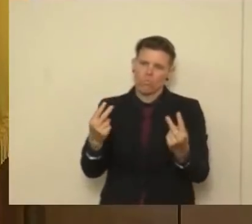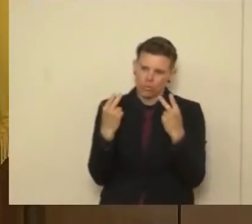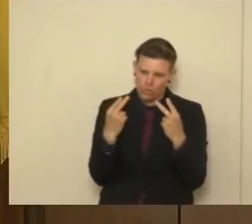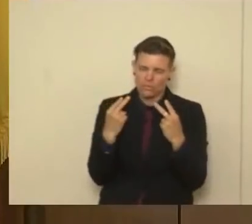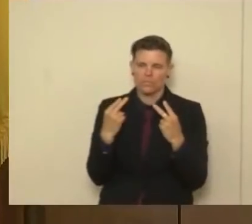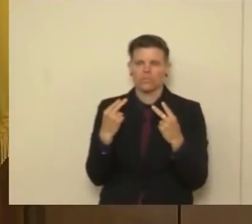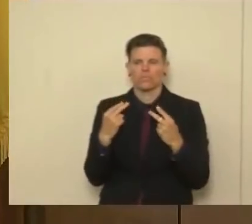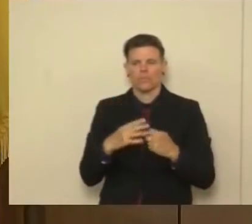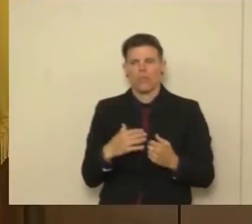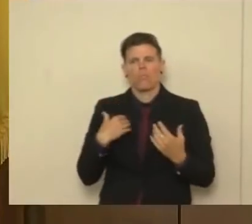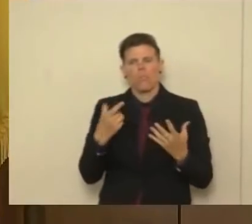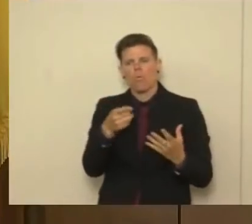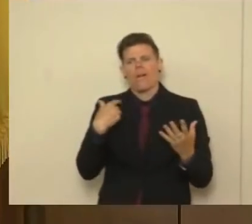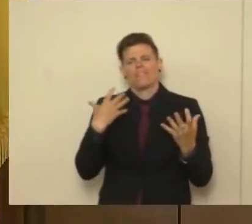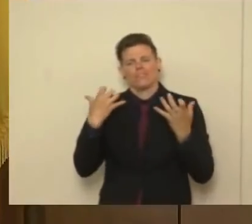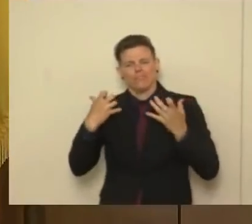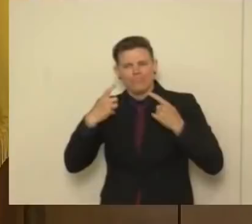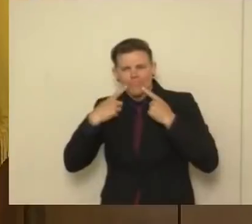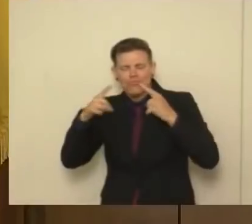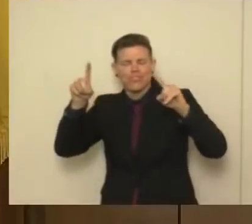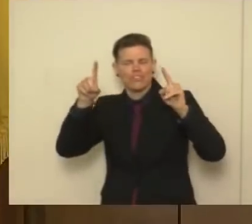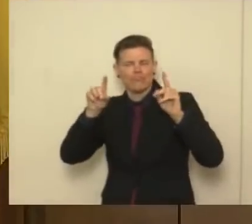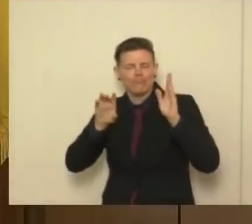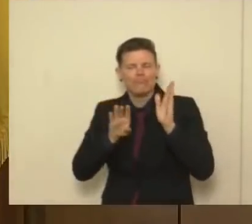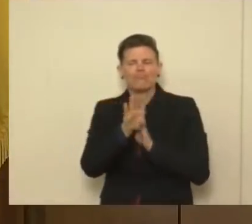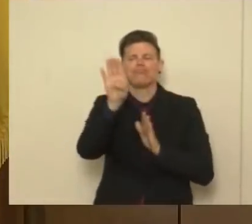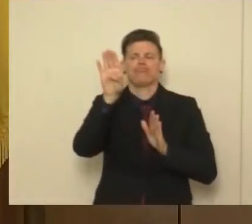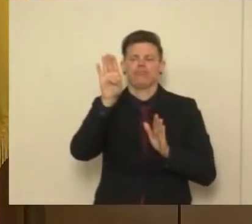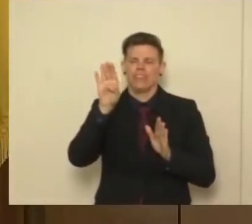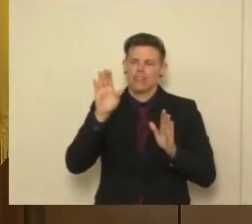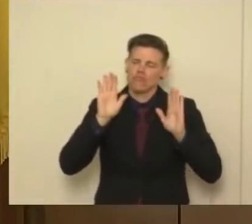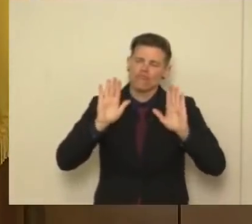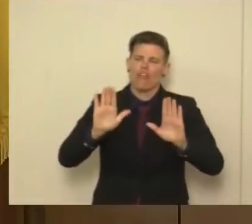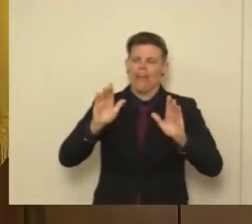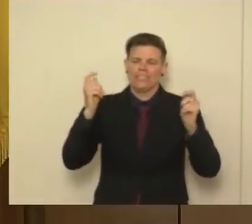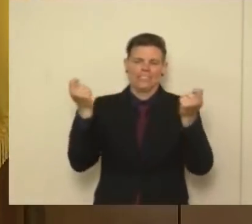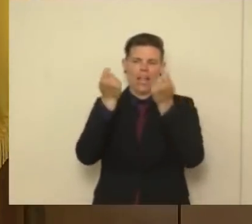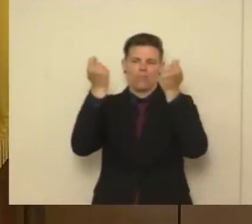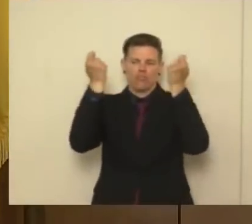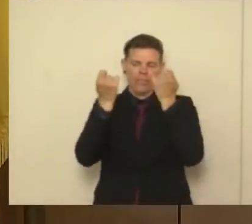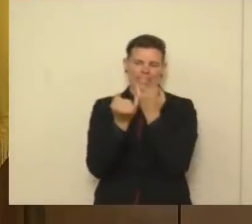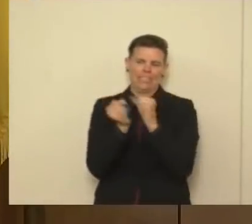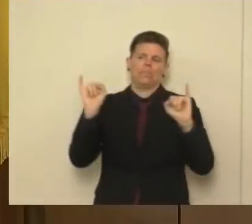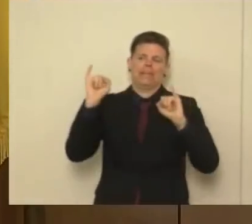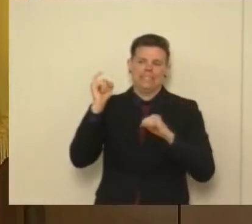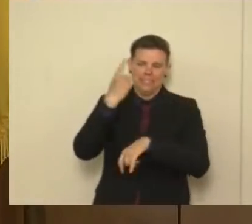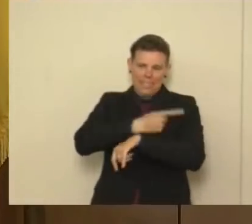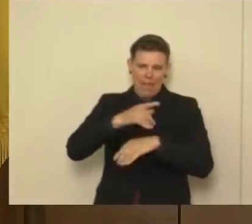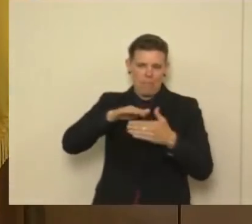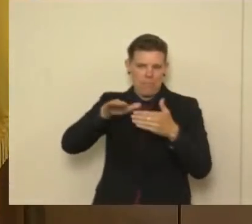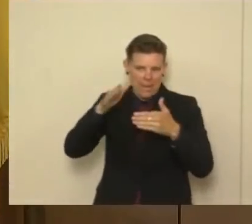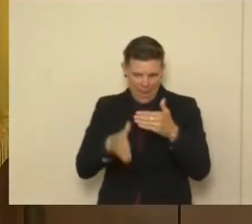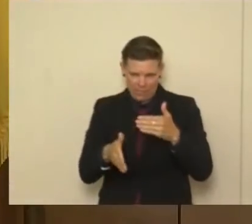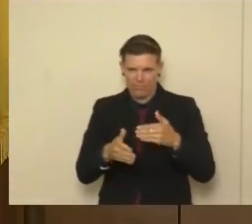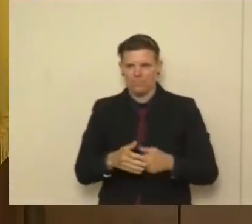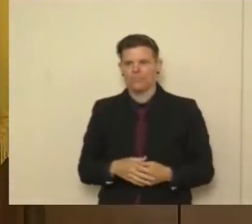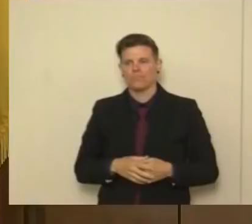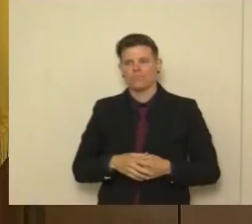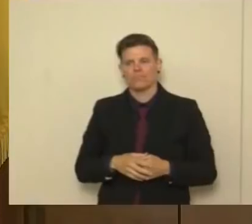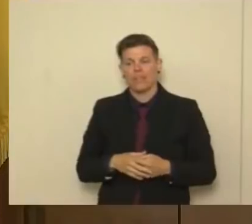to have a successful Independence July 4th weekend, and I want it to be safe. And I